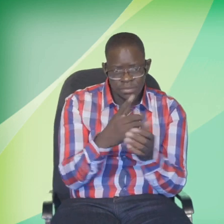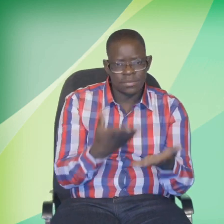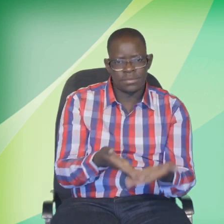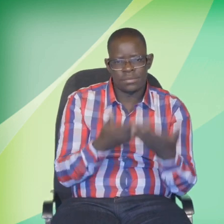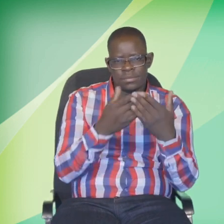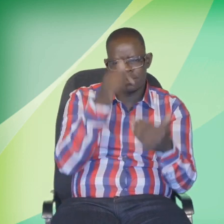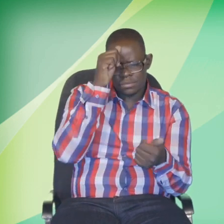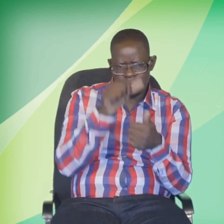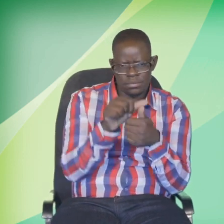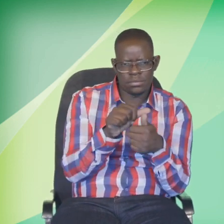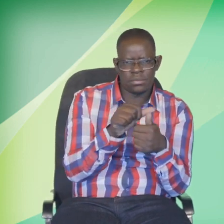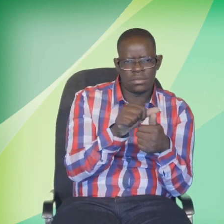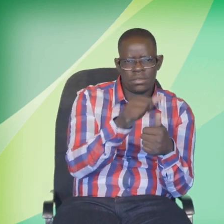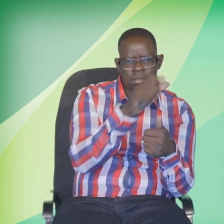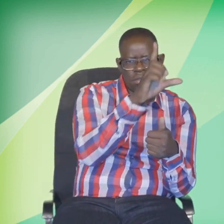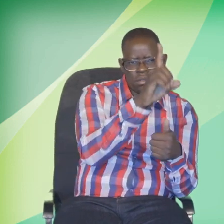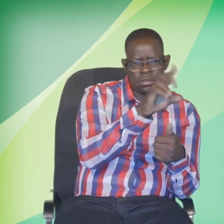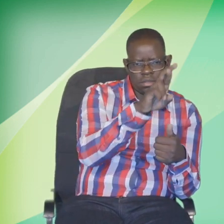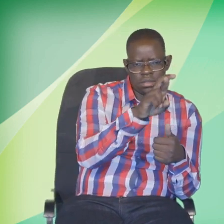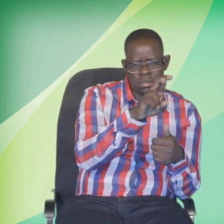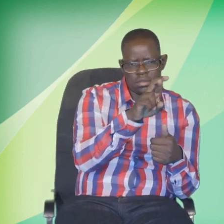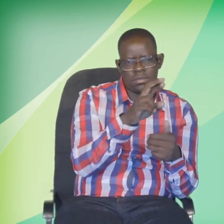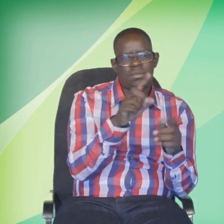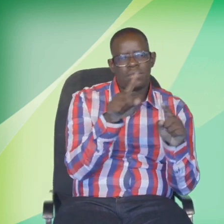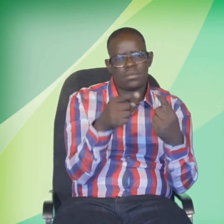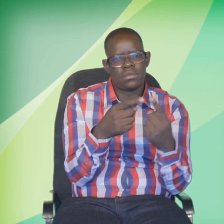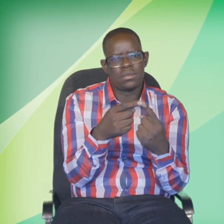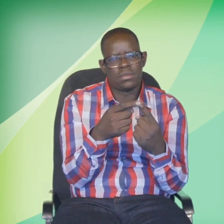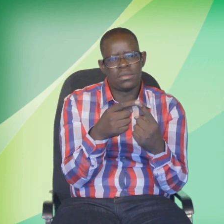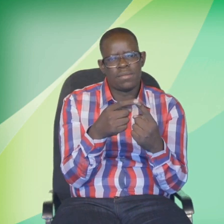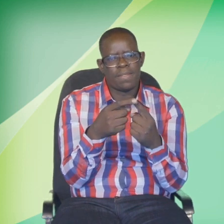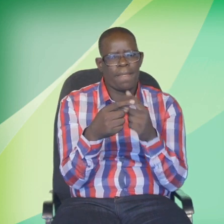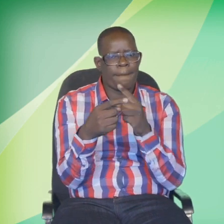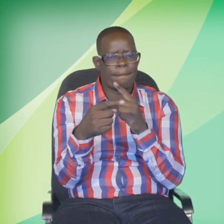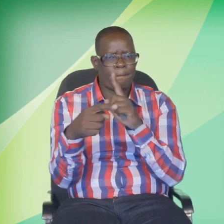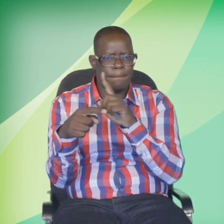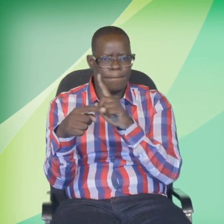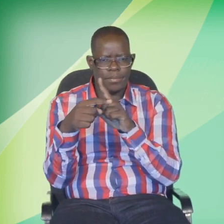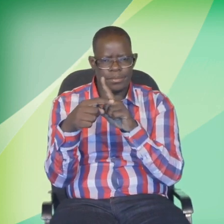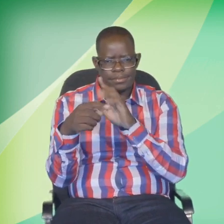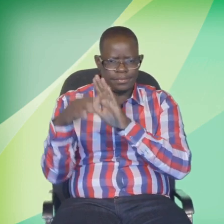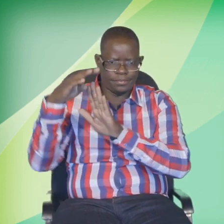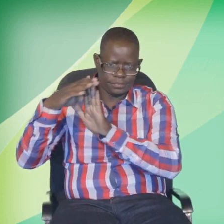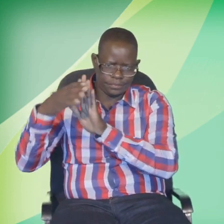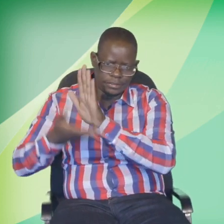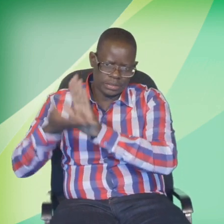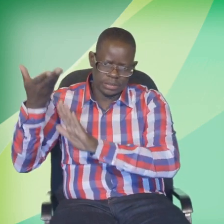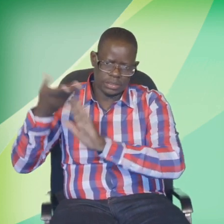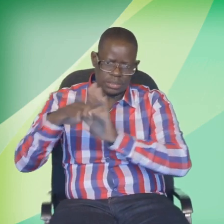to remember that the creditors control account is a liability account and increases on the credit side and decreases on the debit